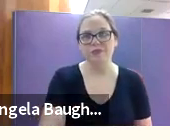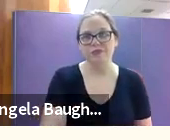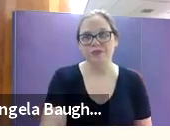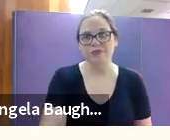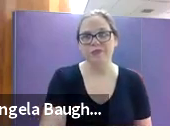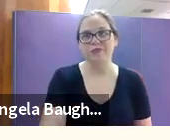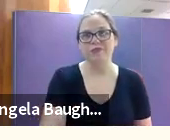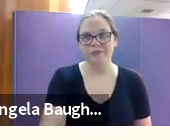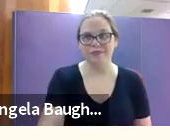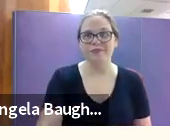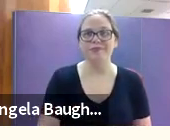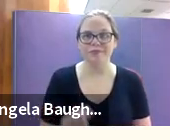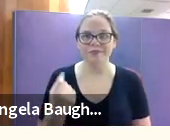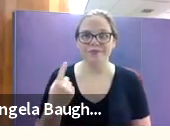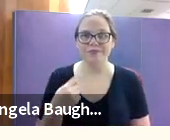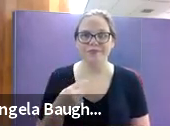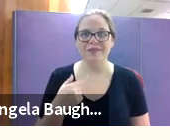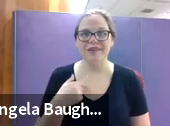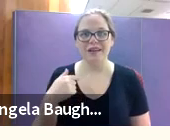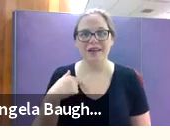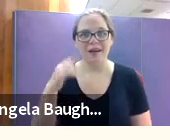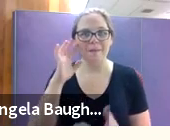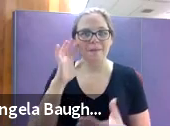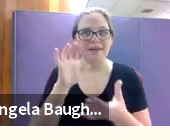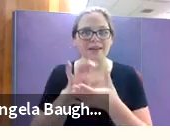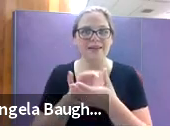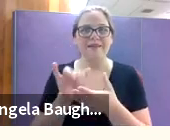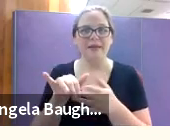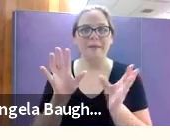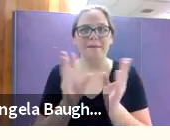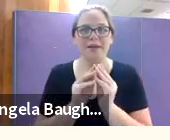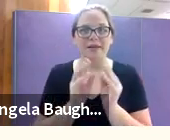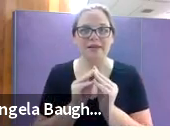Gotcha. And I believe that meeting